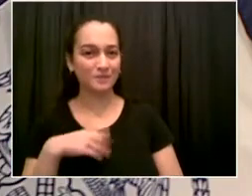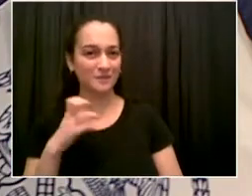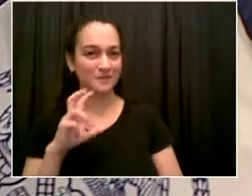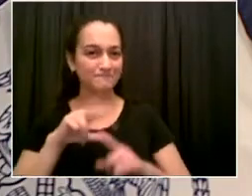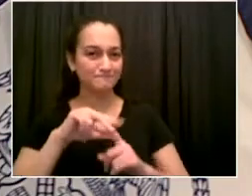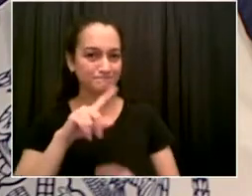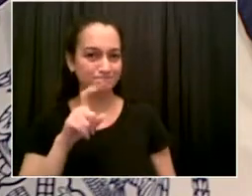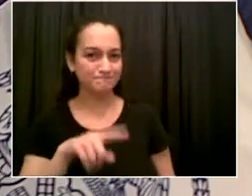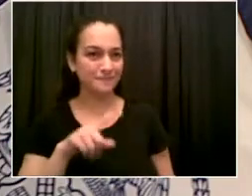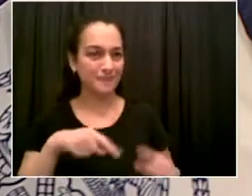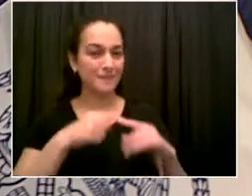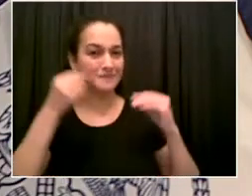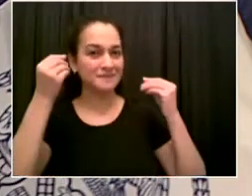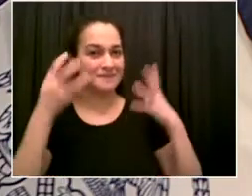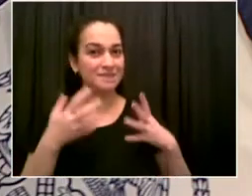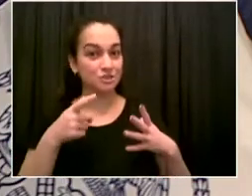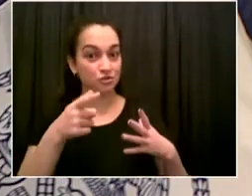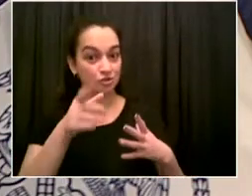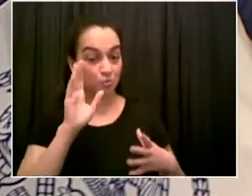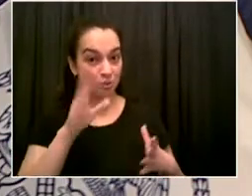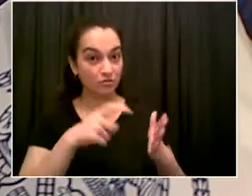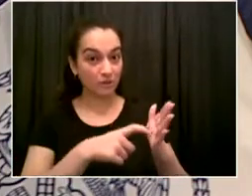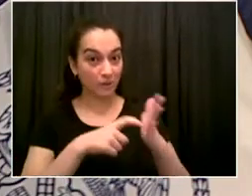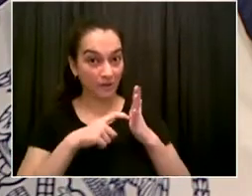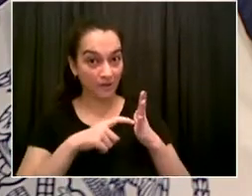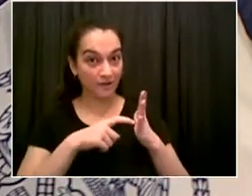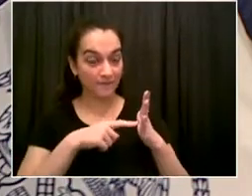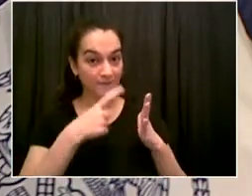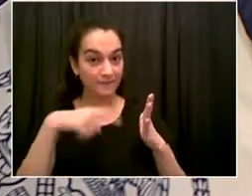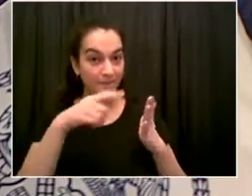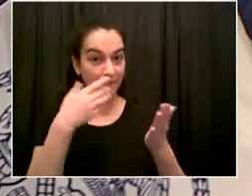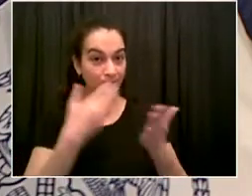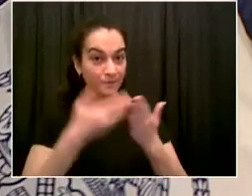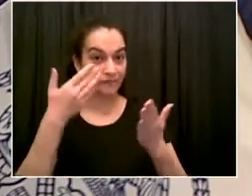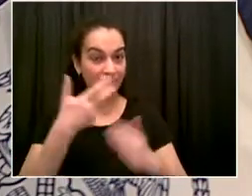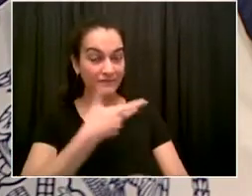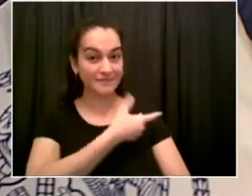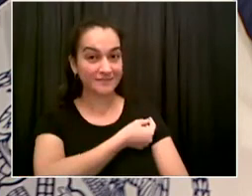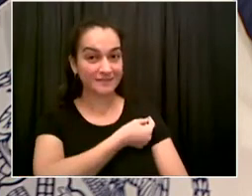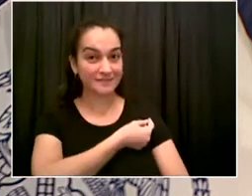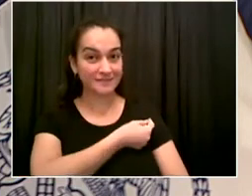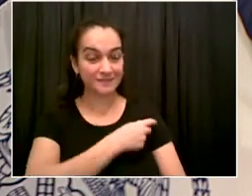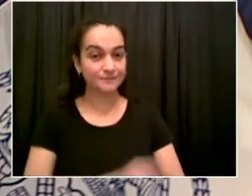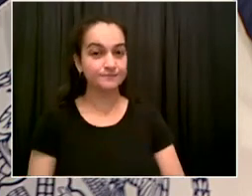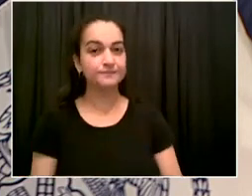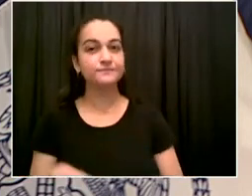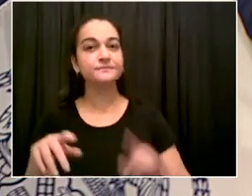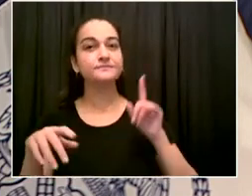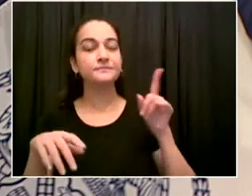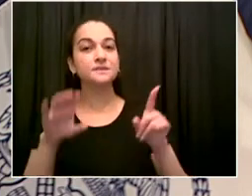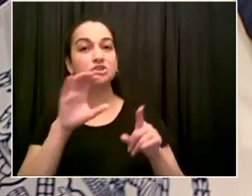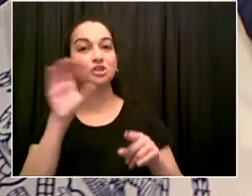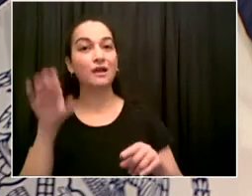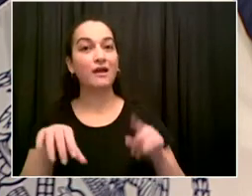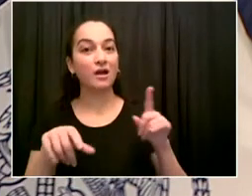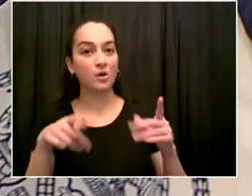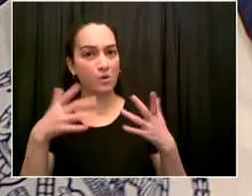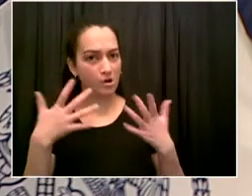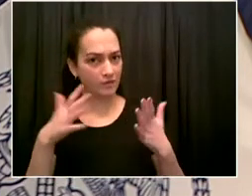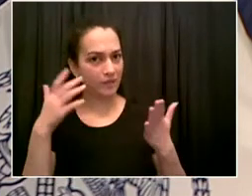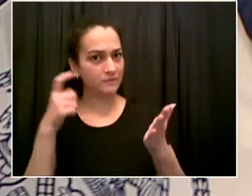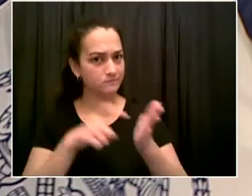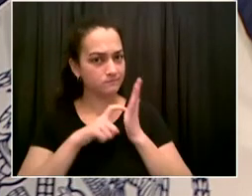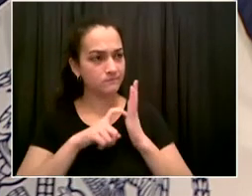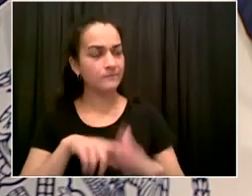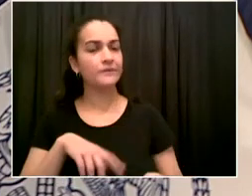LA have done it. And I know you just said that nothing has been decided with your discussions with the UFT, but can you say